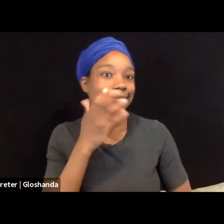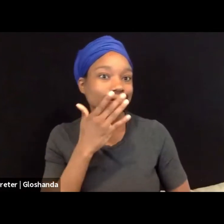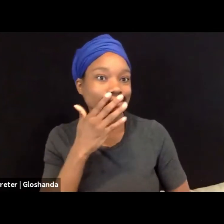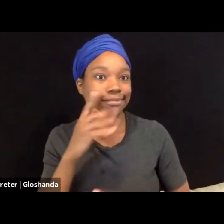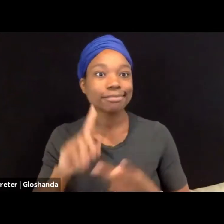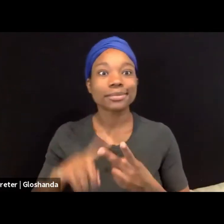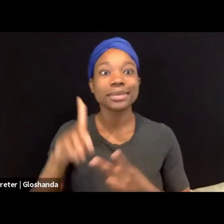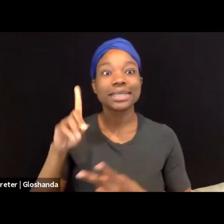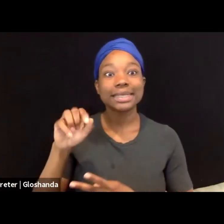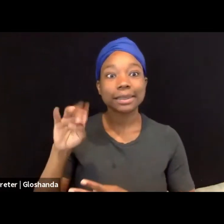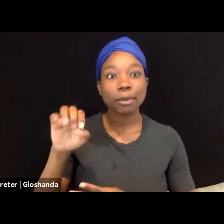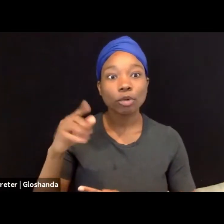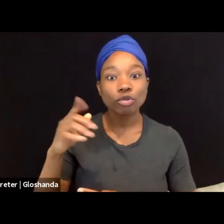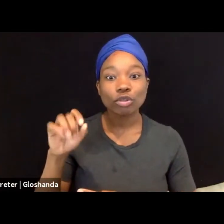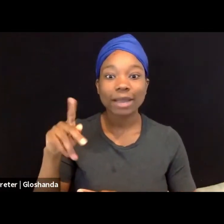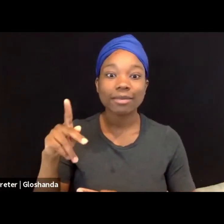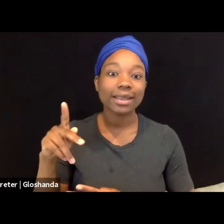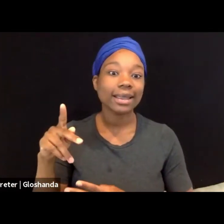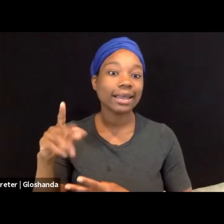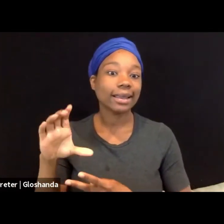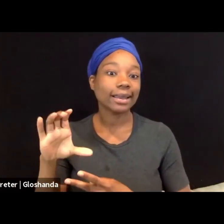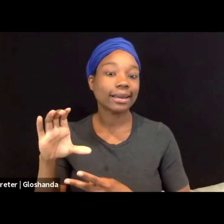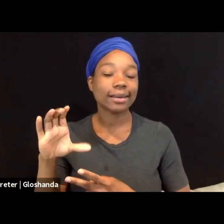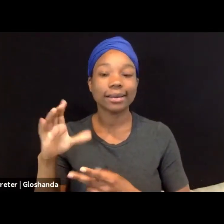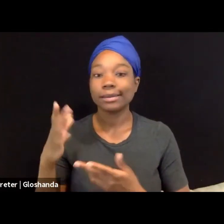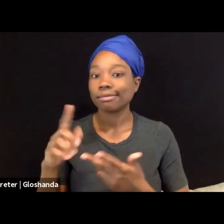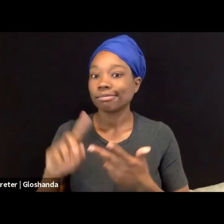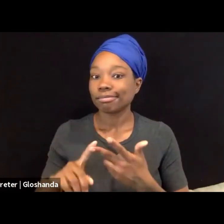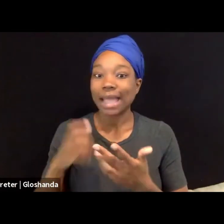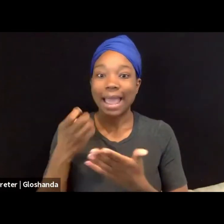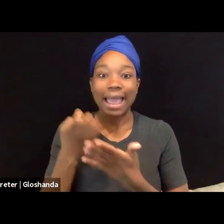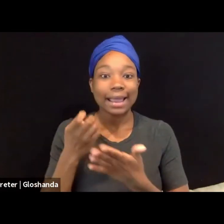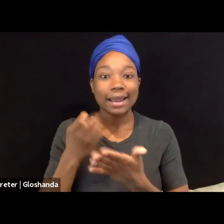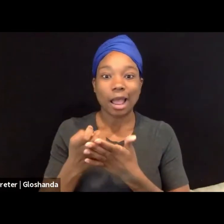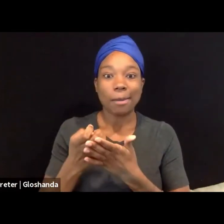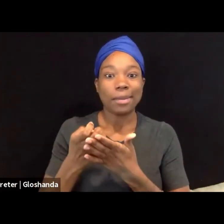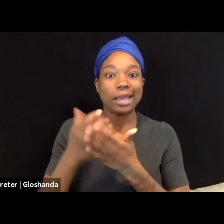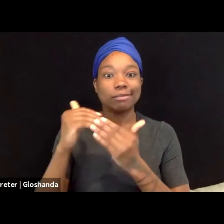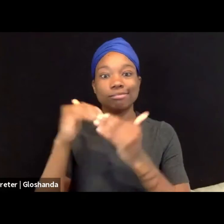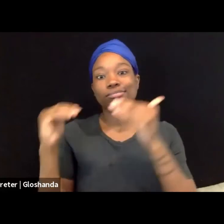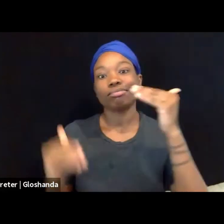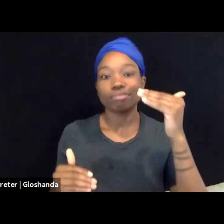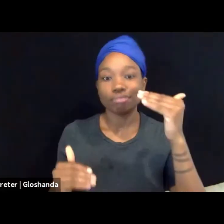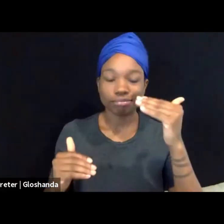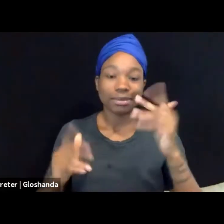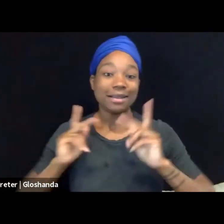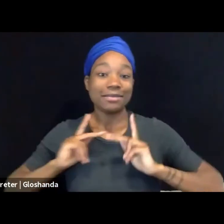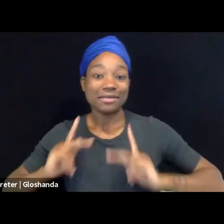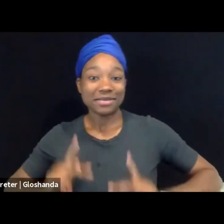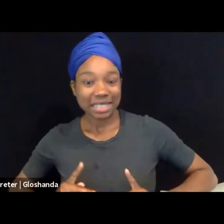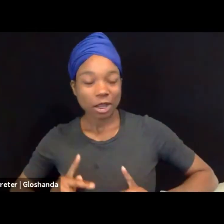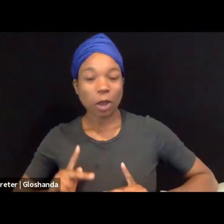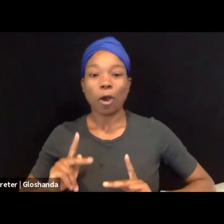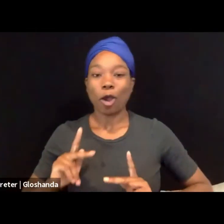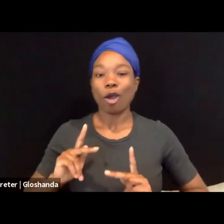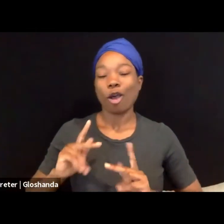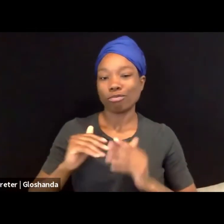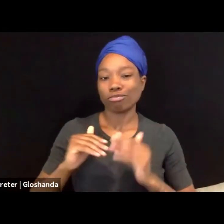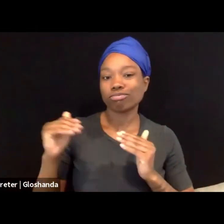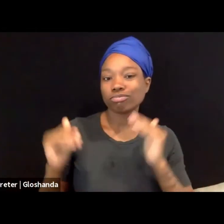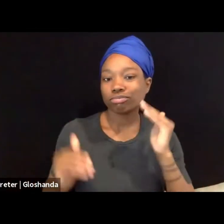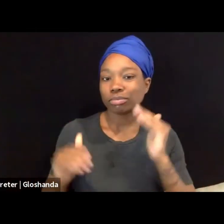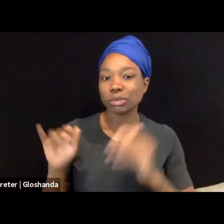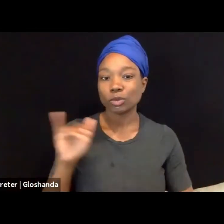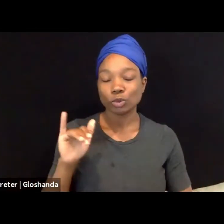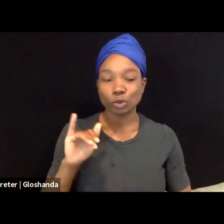disadvantages and disenfranchisement. And so following my favorite maxim of management, which is to assemble a group of all-stars and get